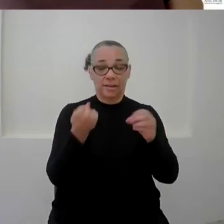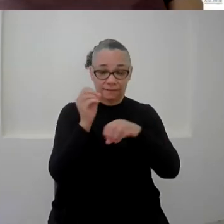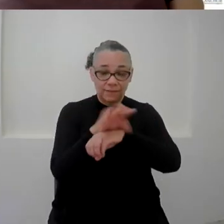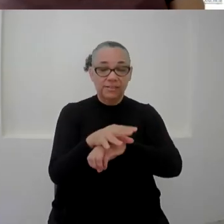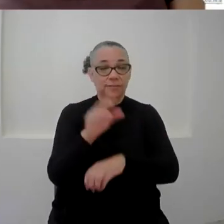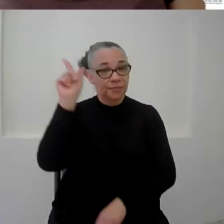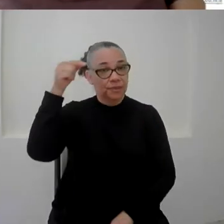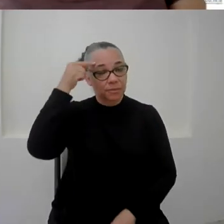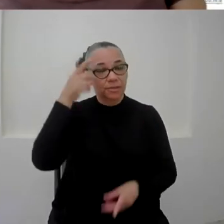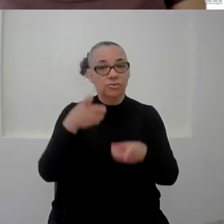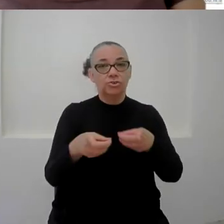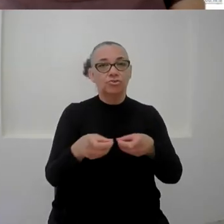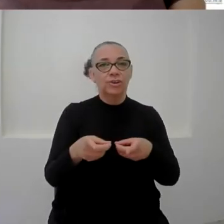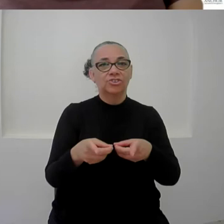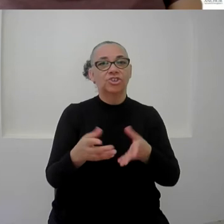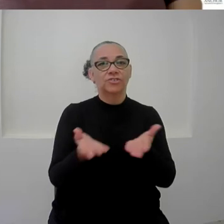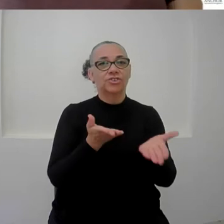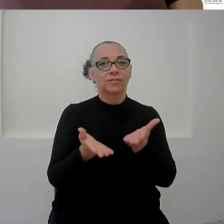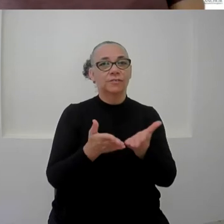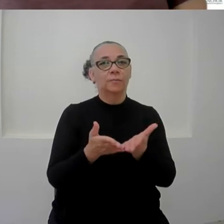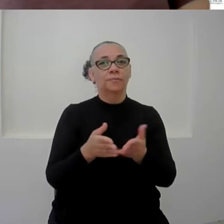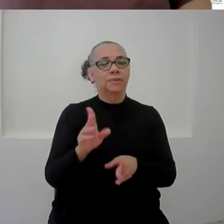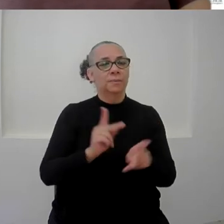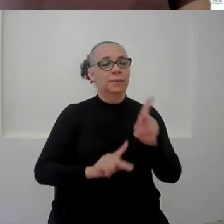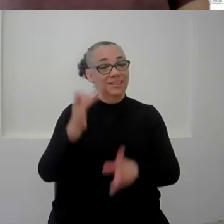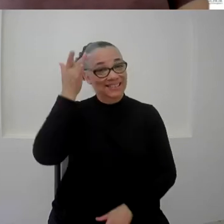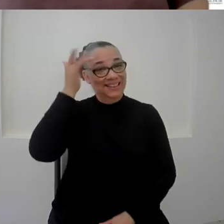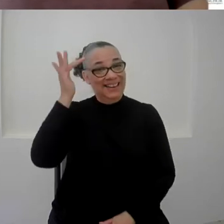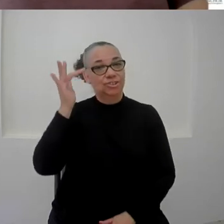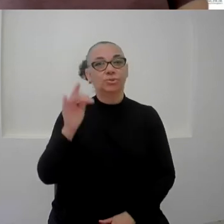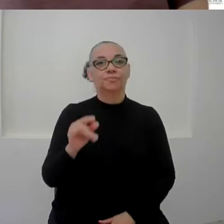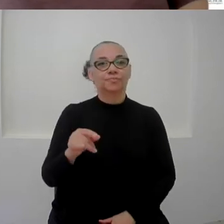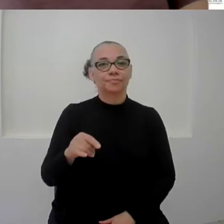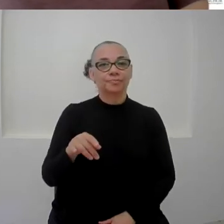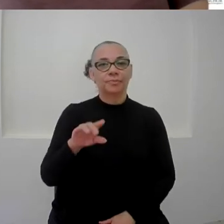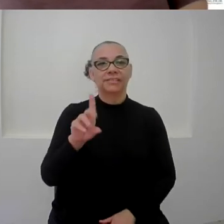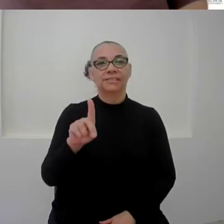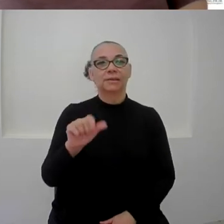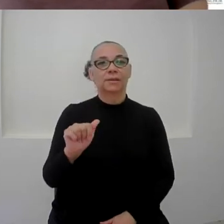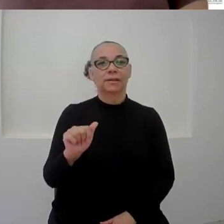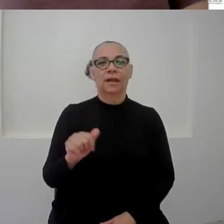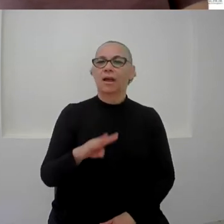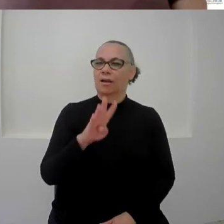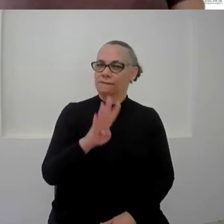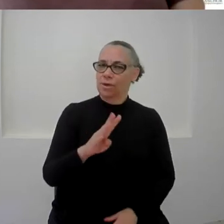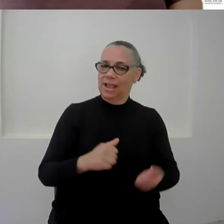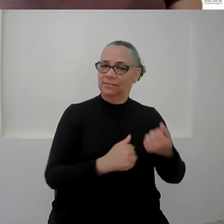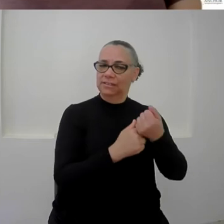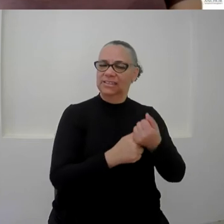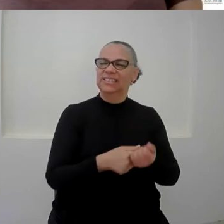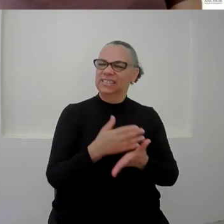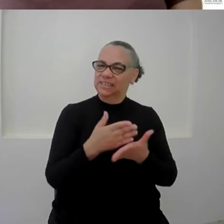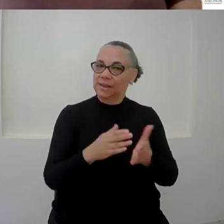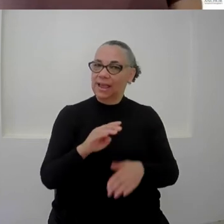services for people with intellectual disabilities. This committee contained more advocates and self-advocates than clinicians